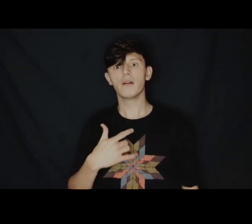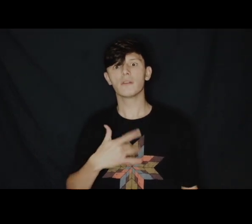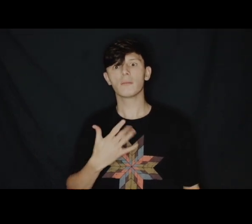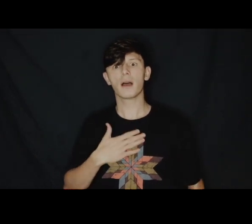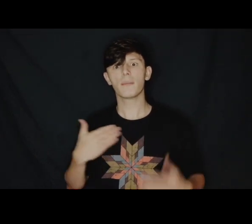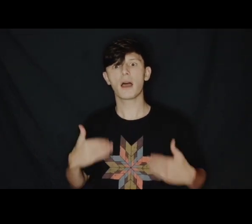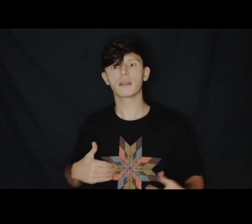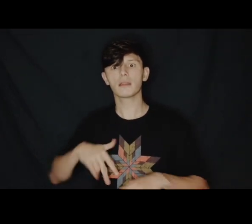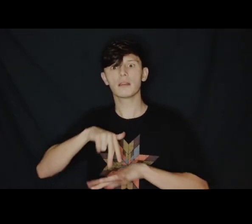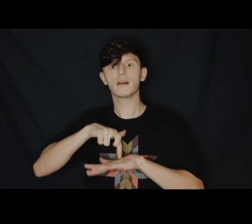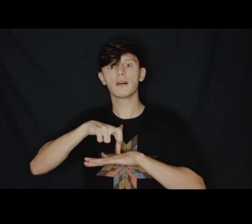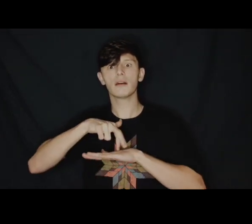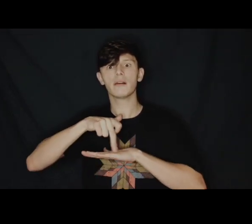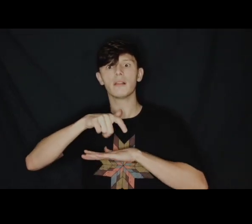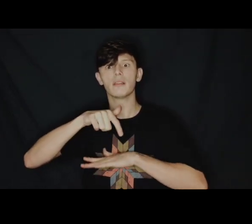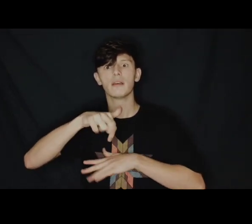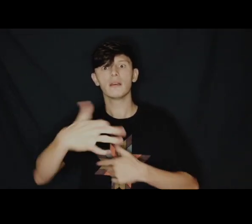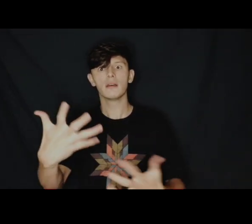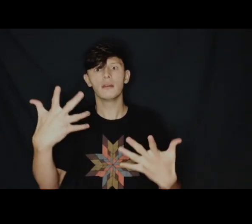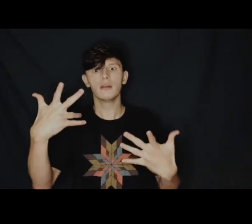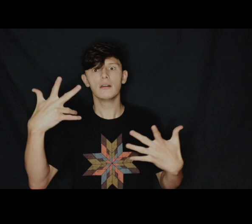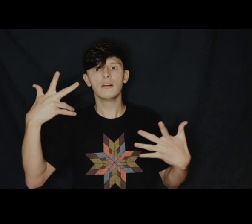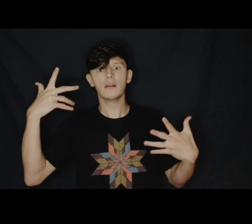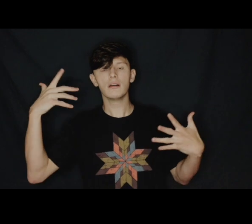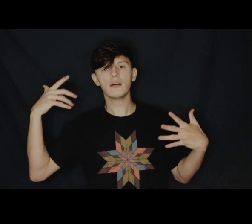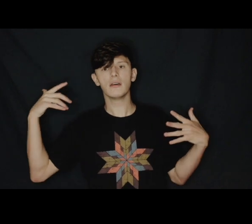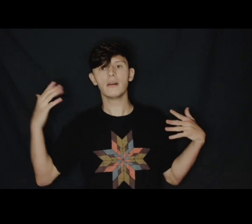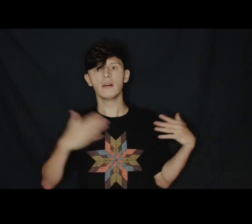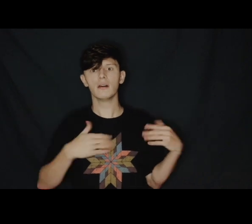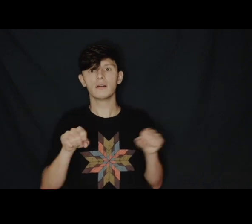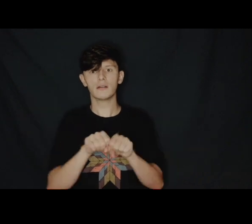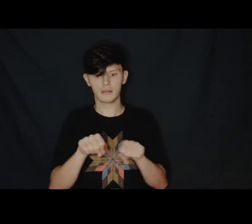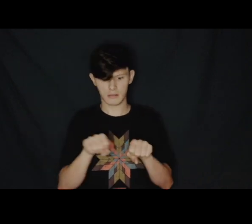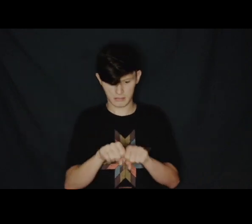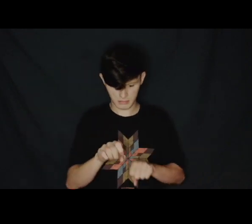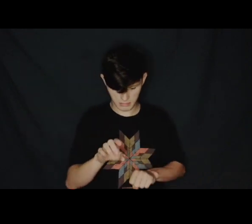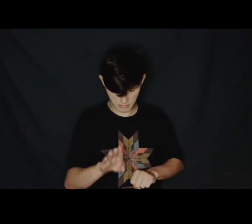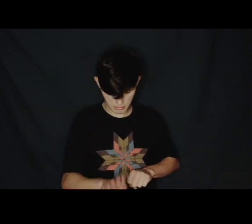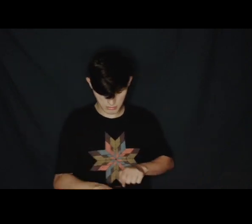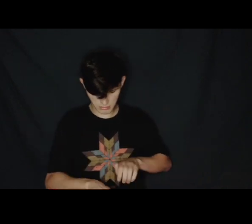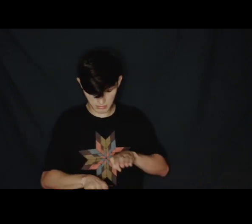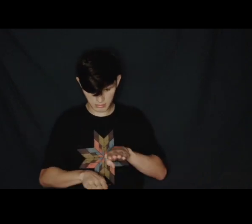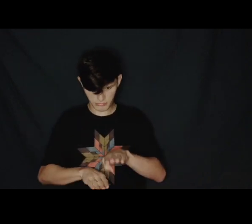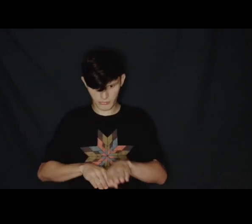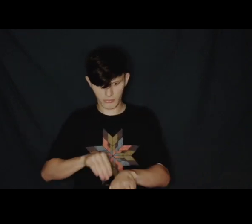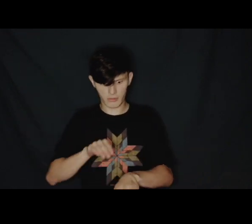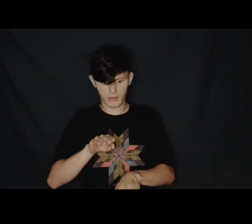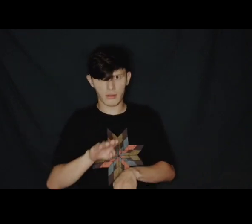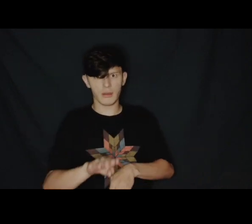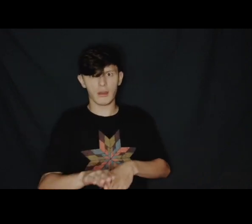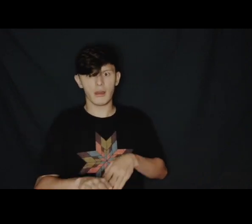I feel my body moving through the air. I see my Converse walking